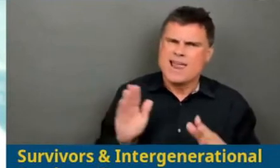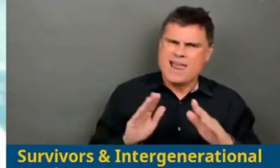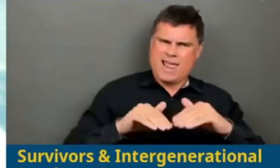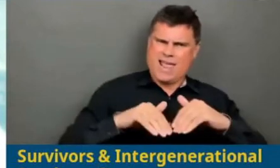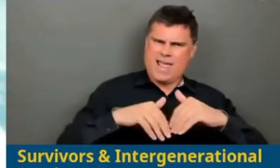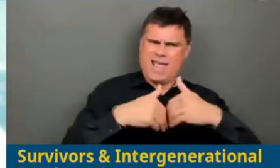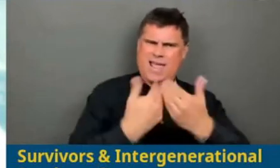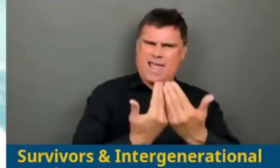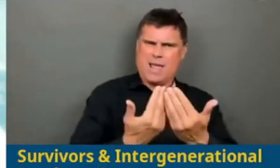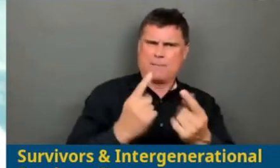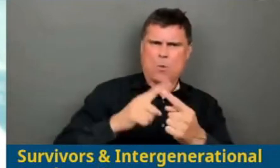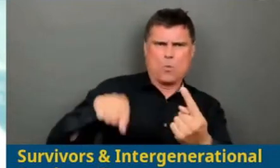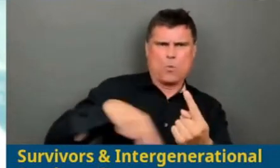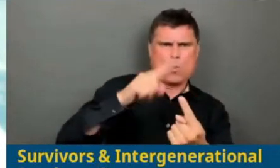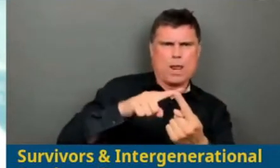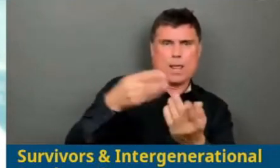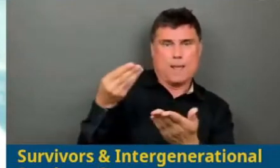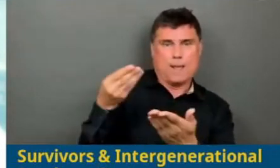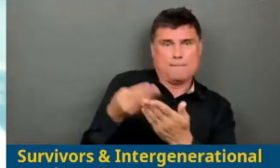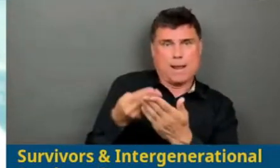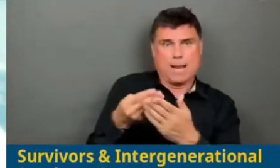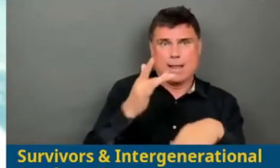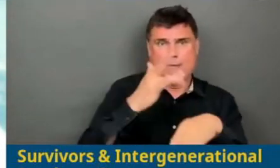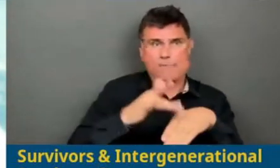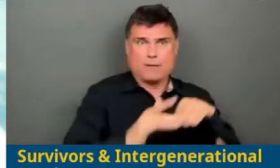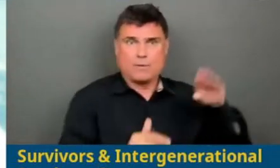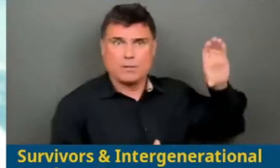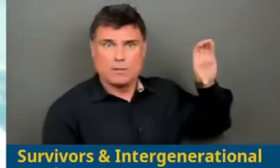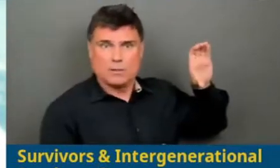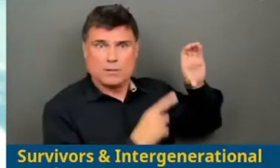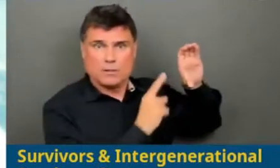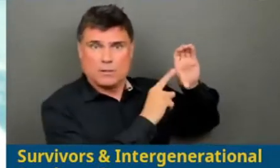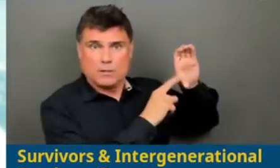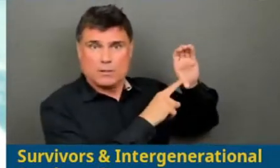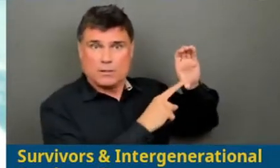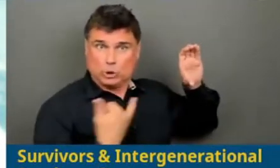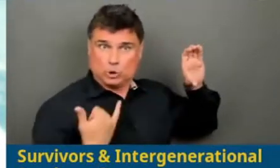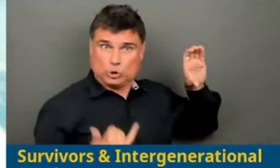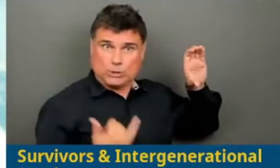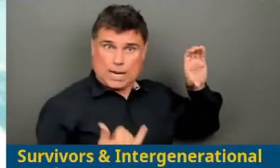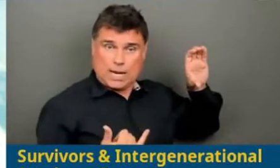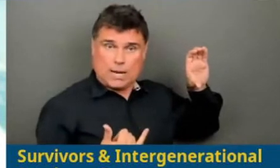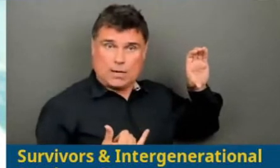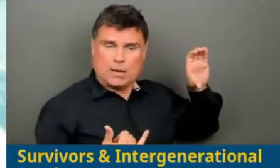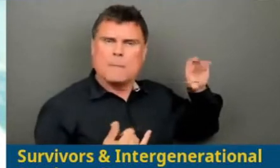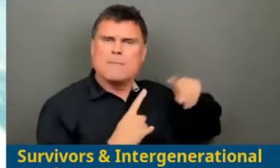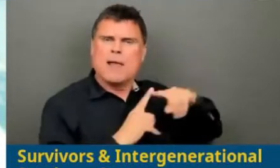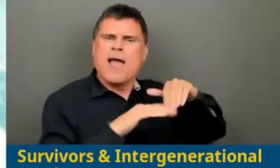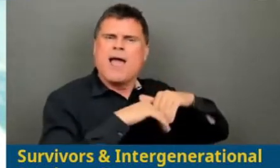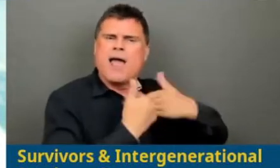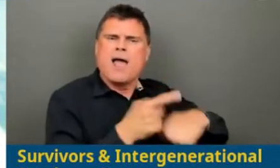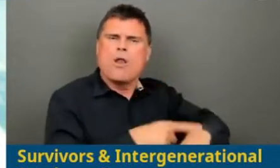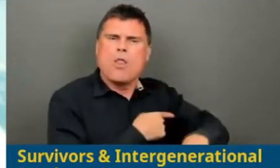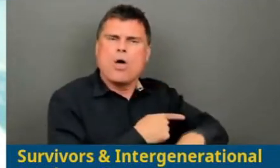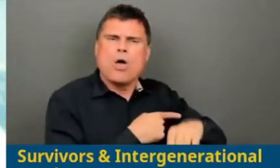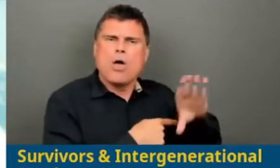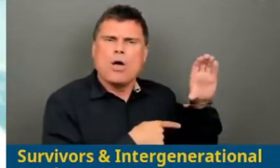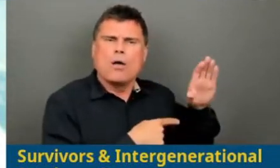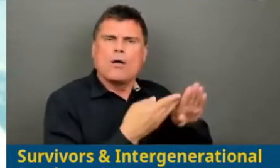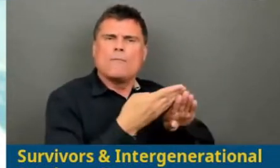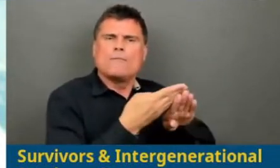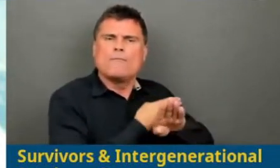be available. So I understand that it's today, but how long would it take for the First Nation to